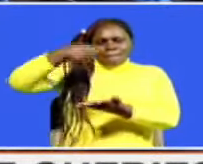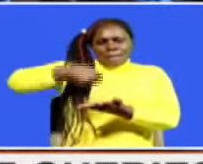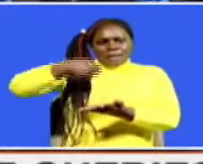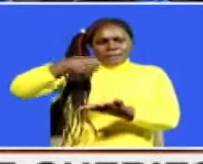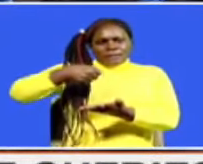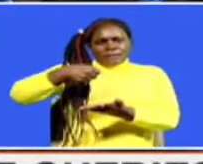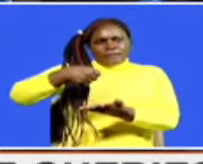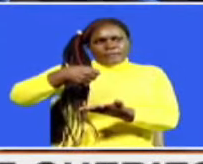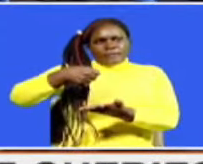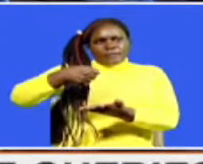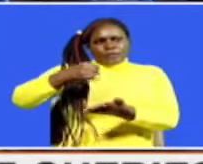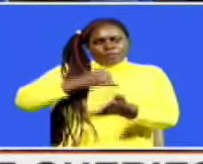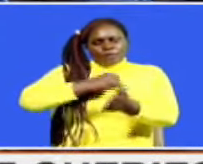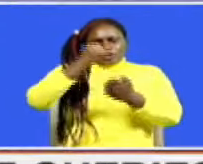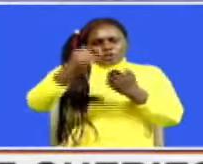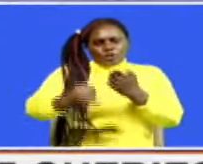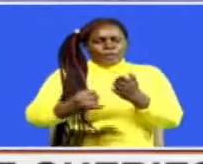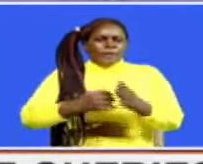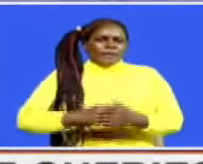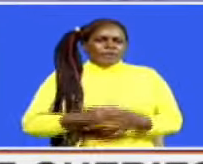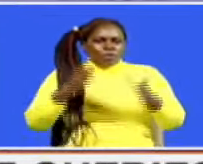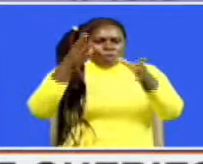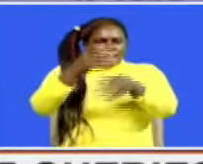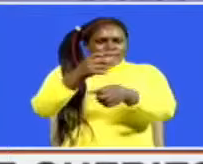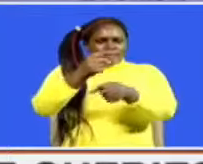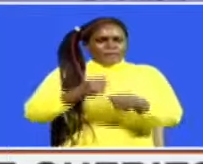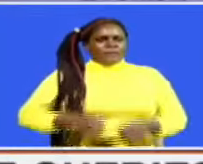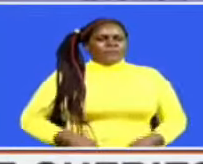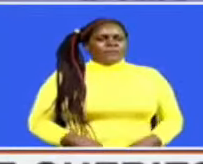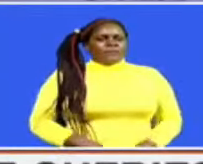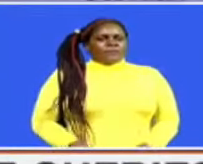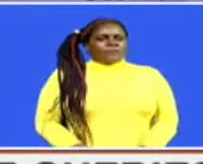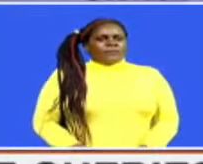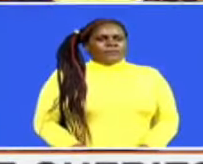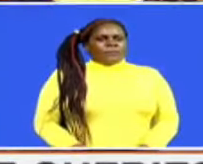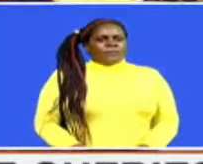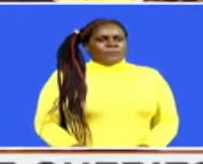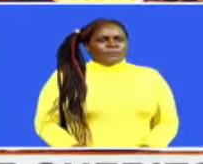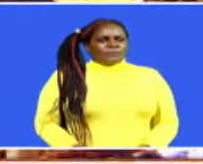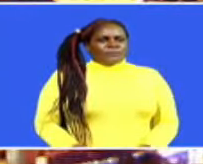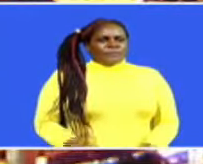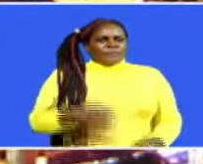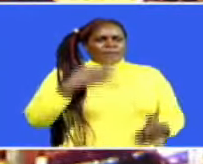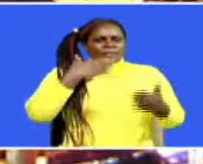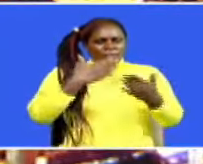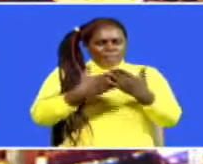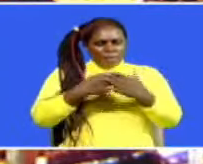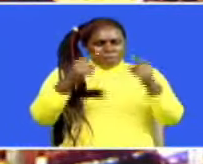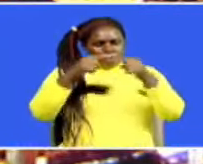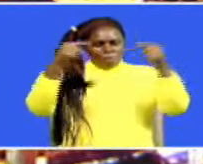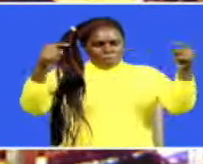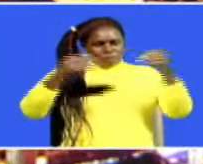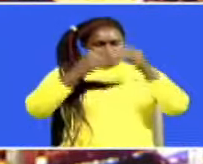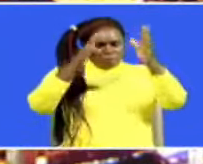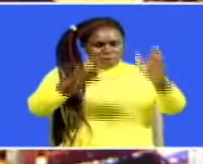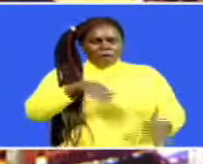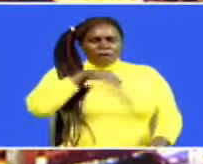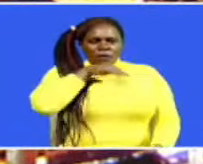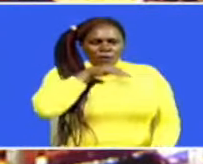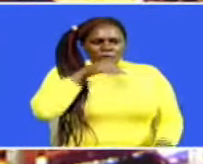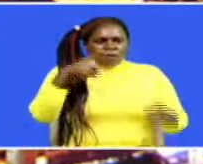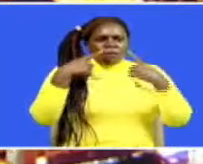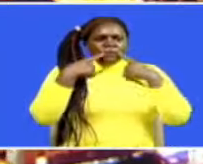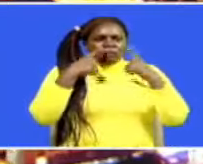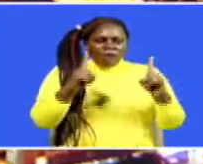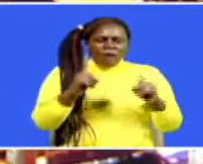to the service provider. Grace Nganga, KTN News, Nairobi. Thank you, Grace. Opposition leader Raila Odinga will